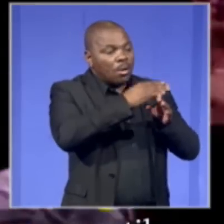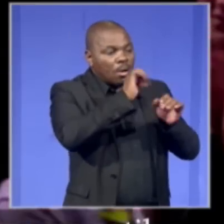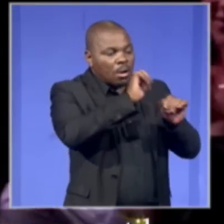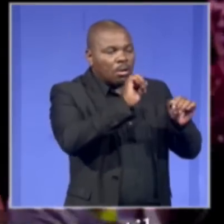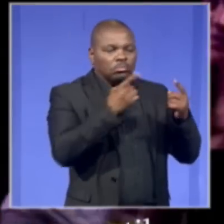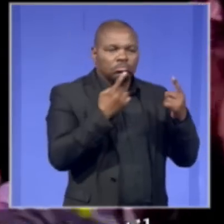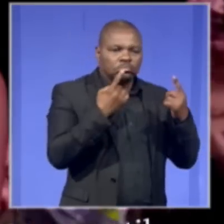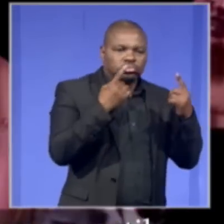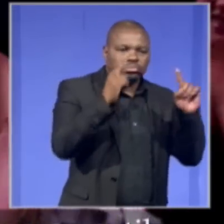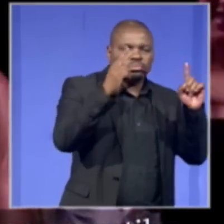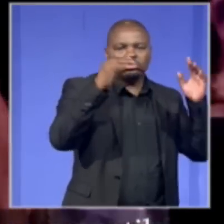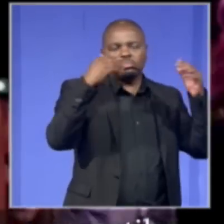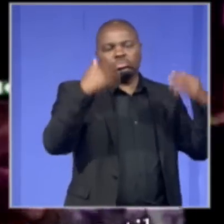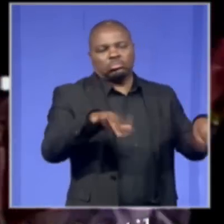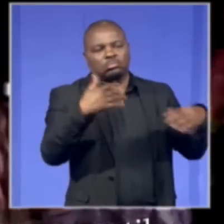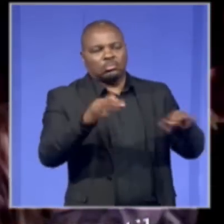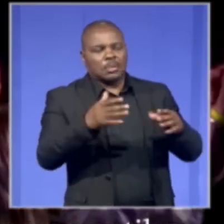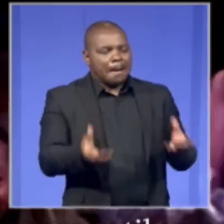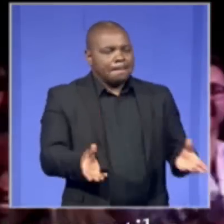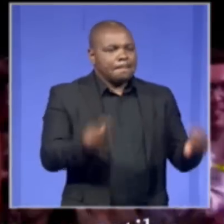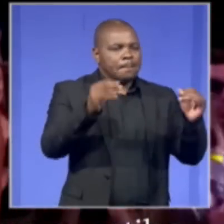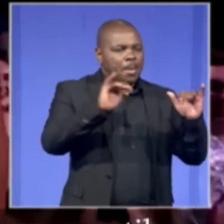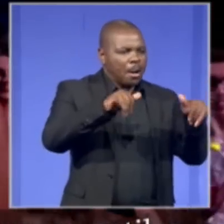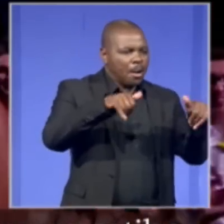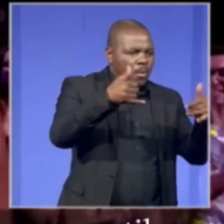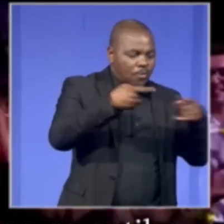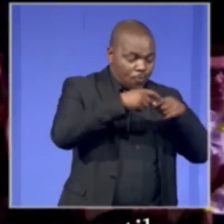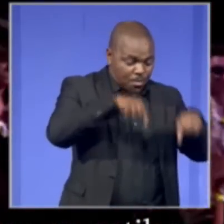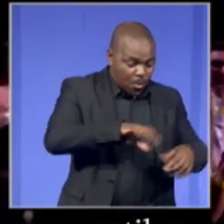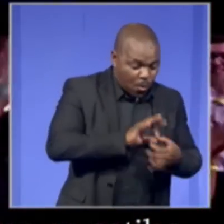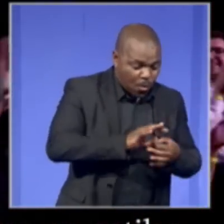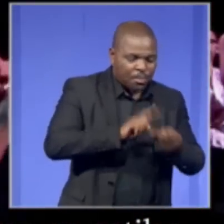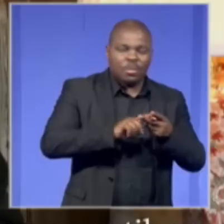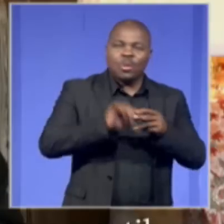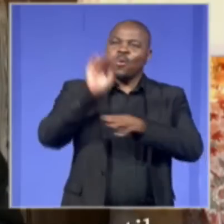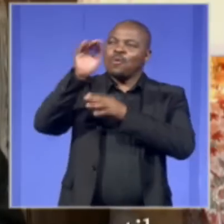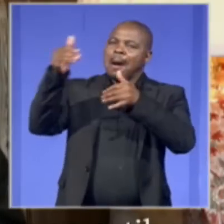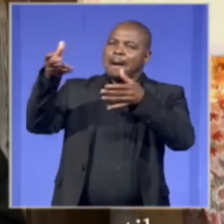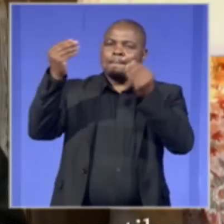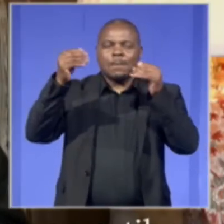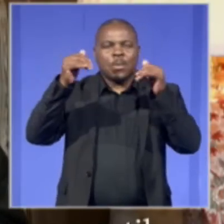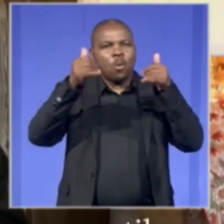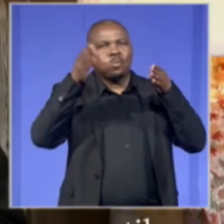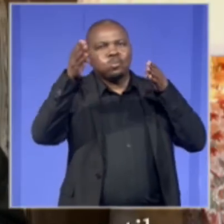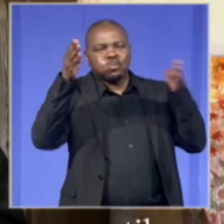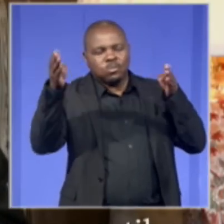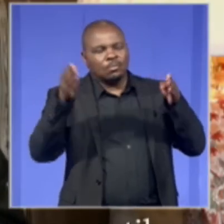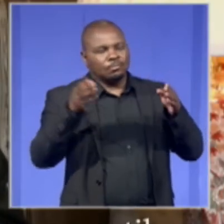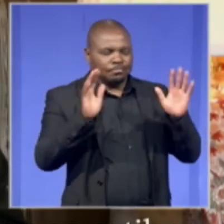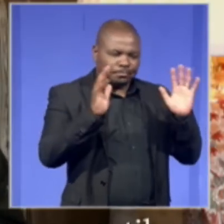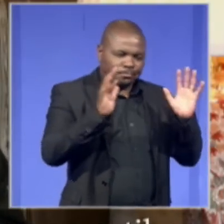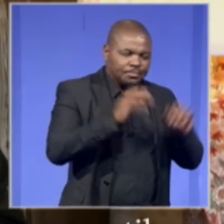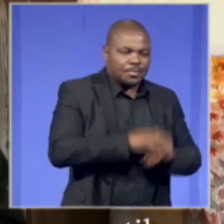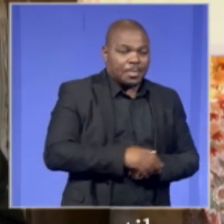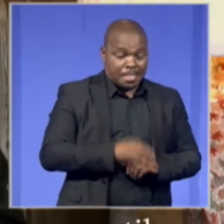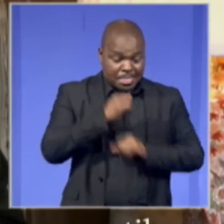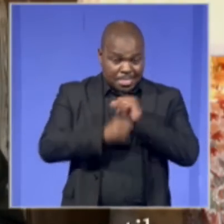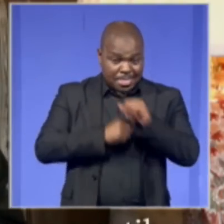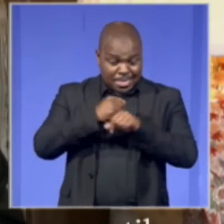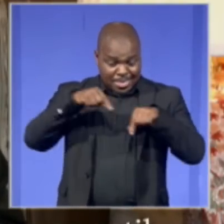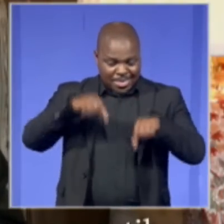fields, achieving awards both here at home and abroad. This has been a year